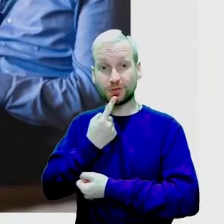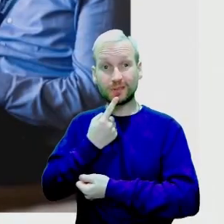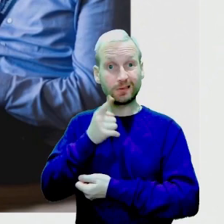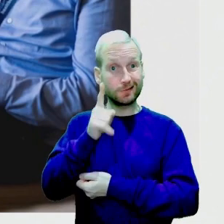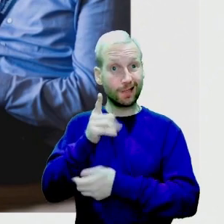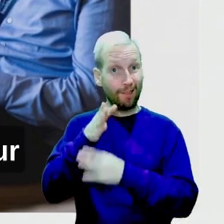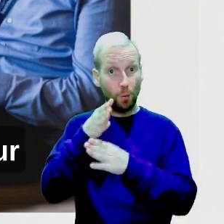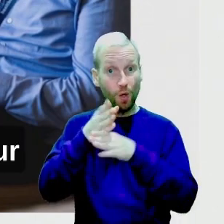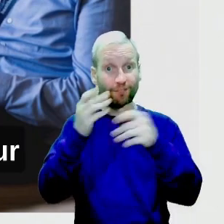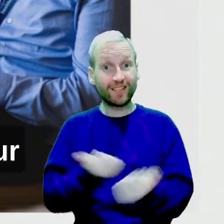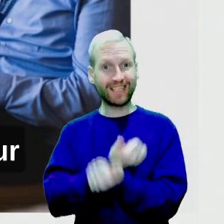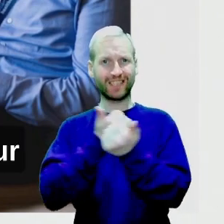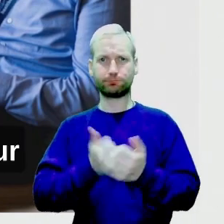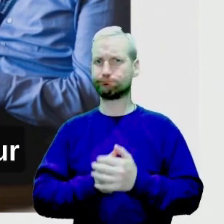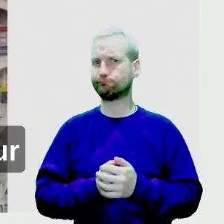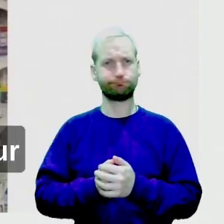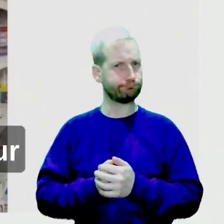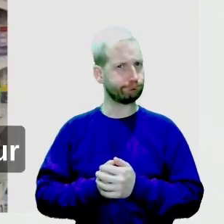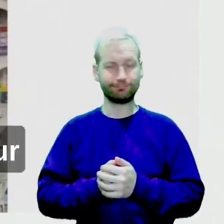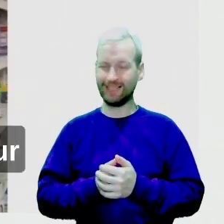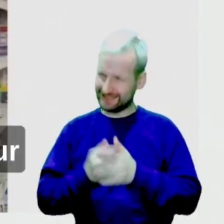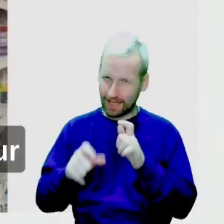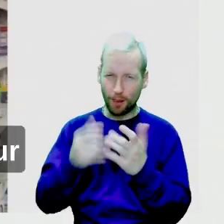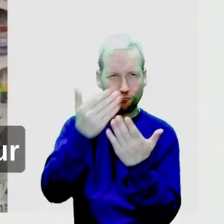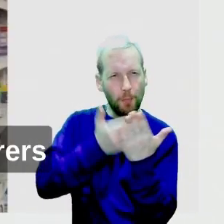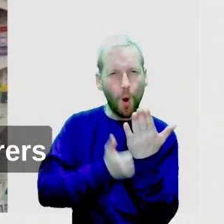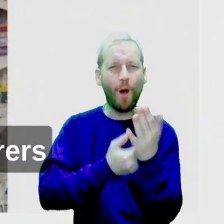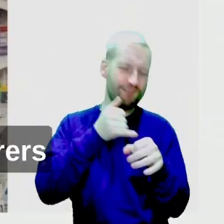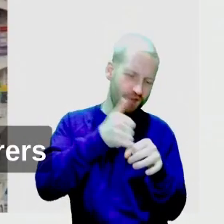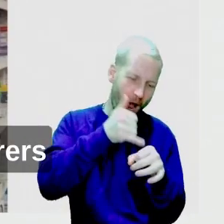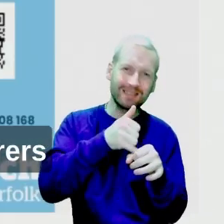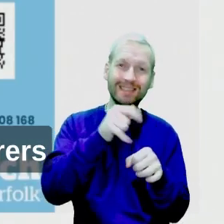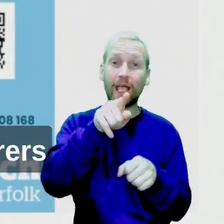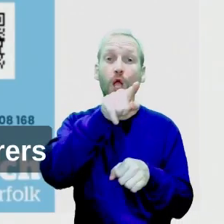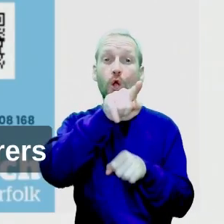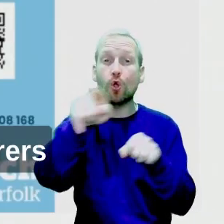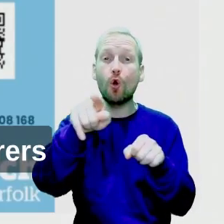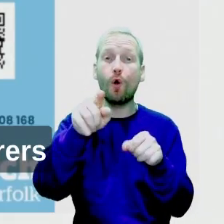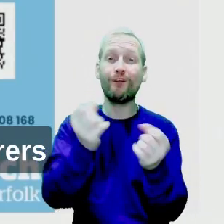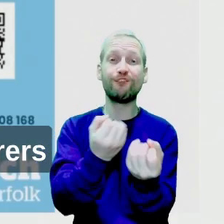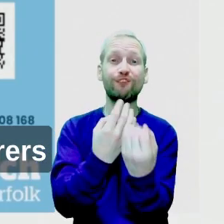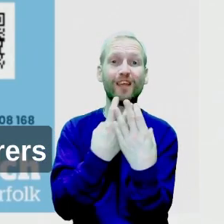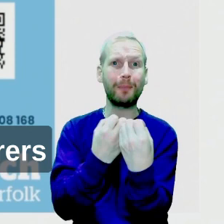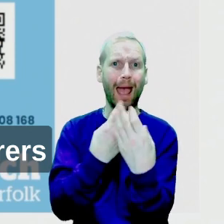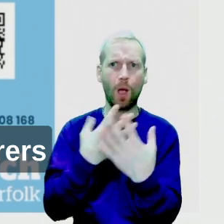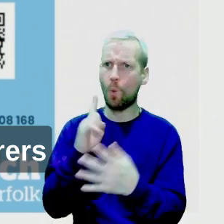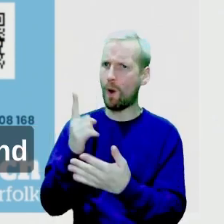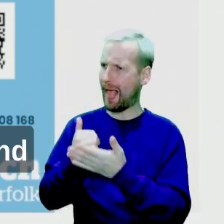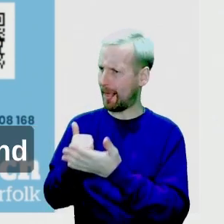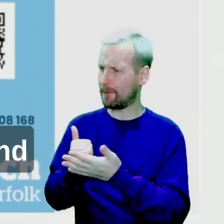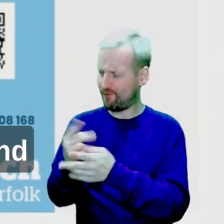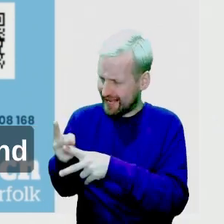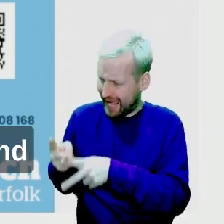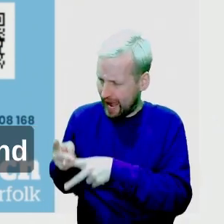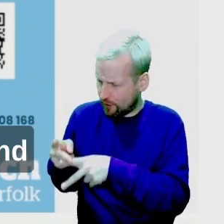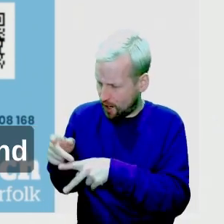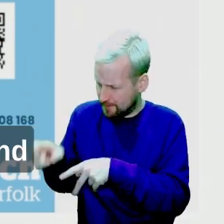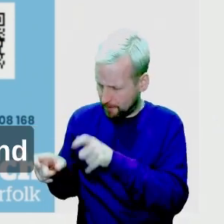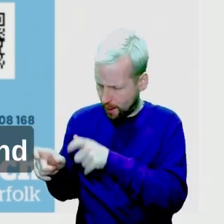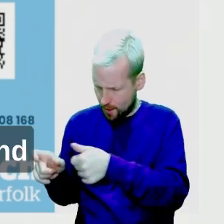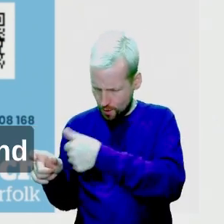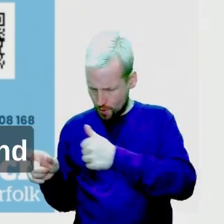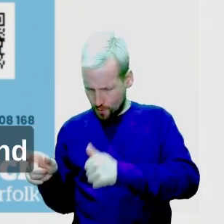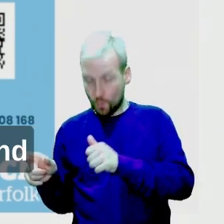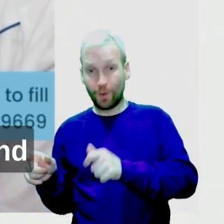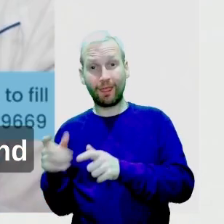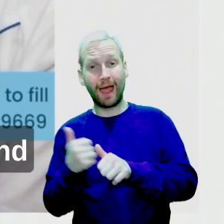doesn't stop there. We're compiling a report on pharmacies and your feedback, finding out what help's available for carers of patients admitted to hospital